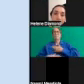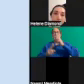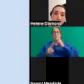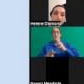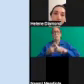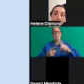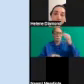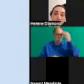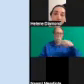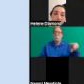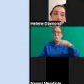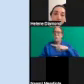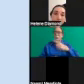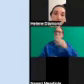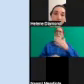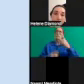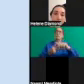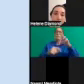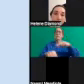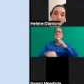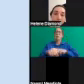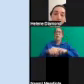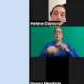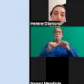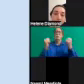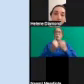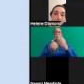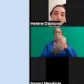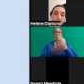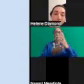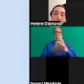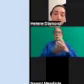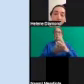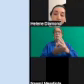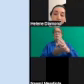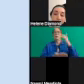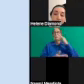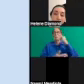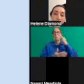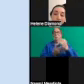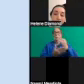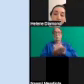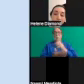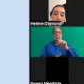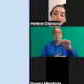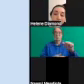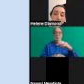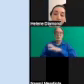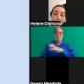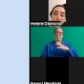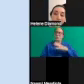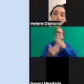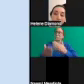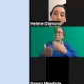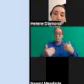really thank you to the National Association of Social Workers, the California Chapter of Disabilities Council. Thank you for having me. This is awesome.